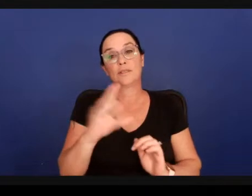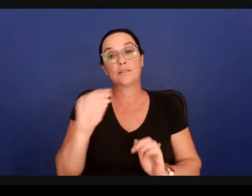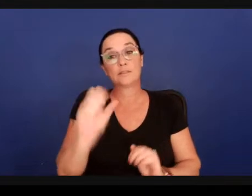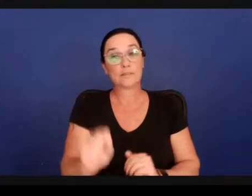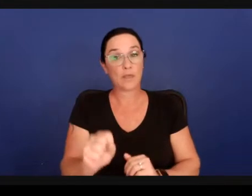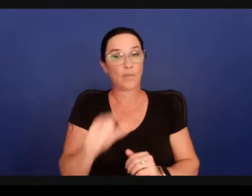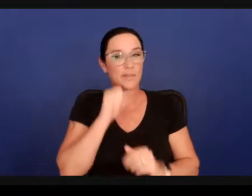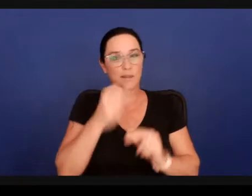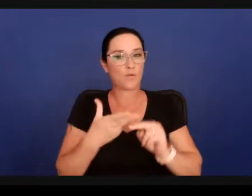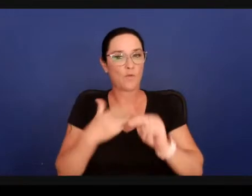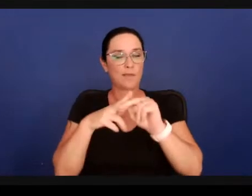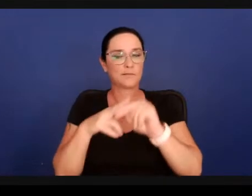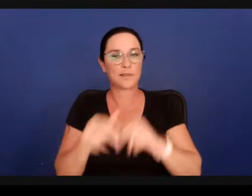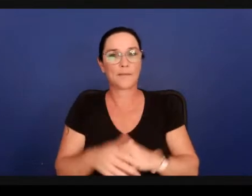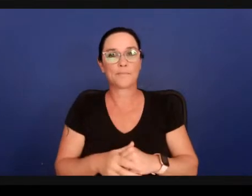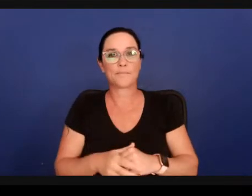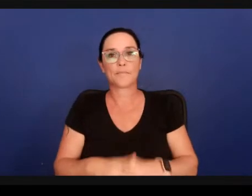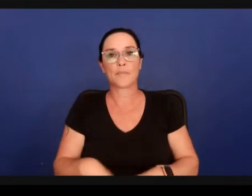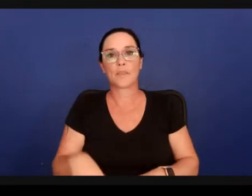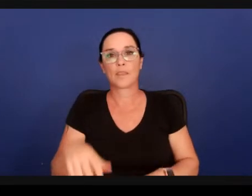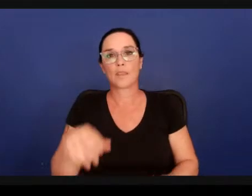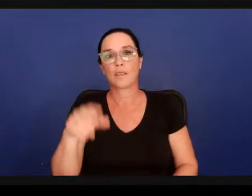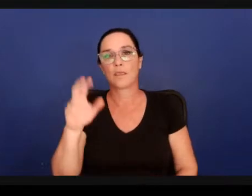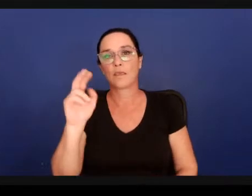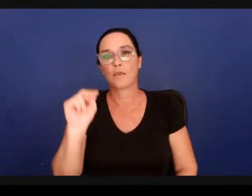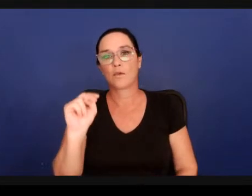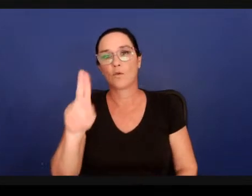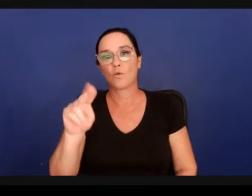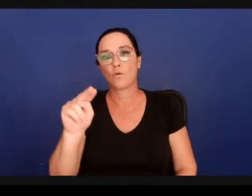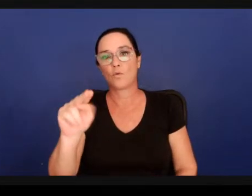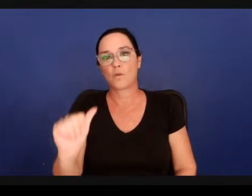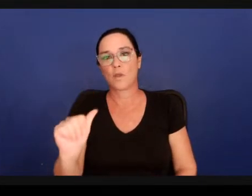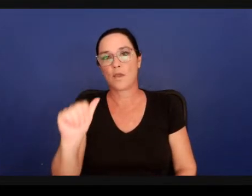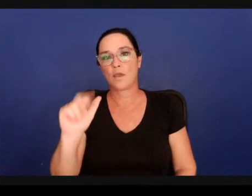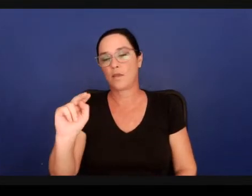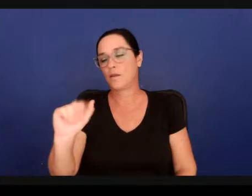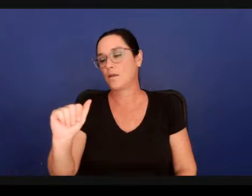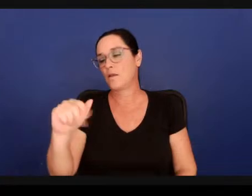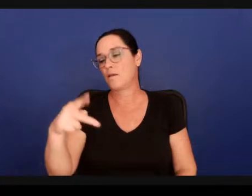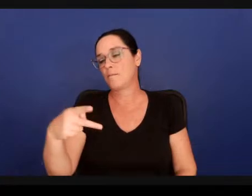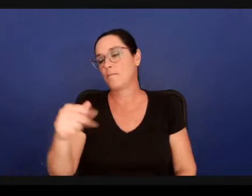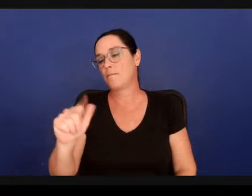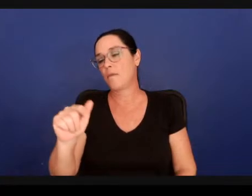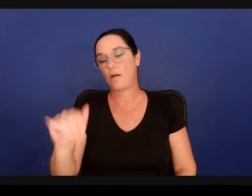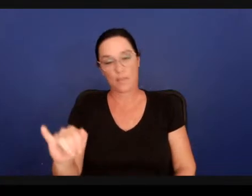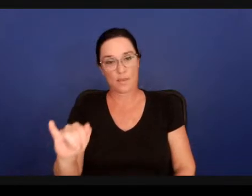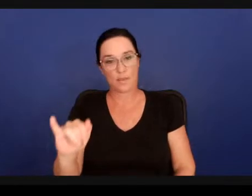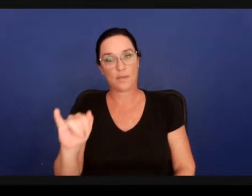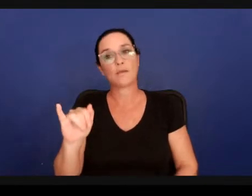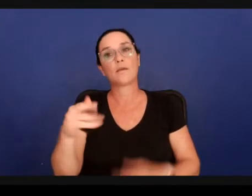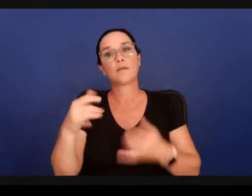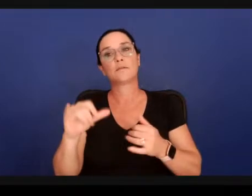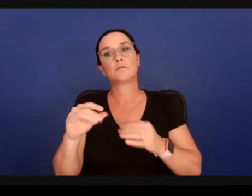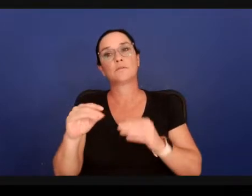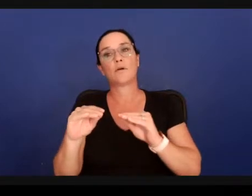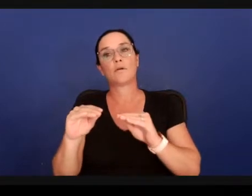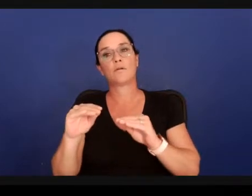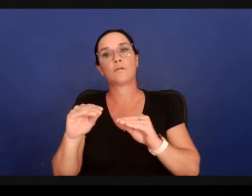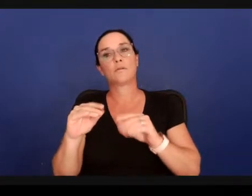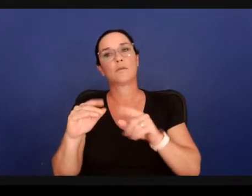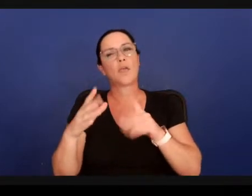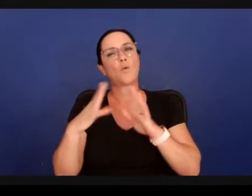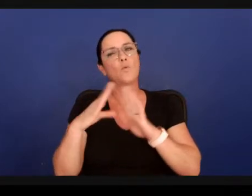much. But Hilanapali also is moving, maybe hard to see, but it did slow down. Now seems to be rising